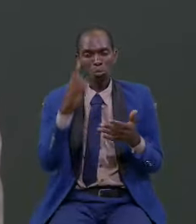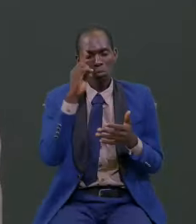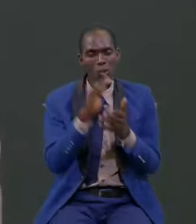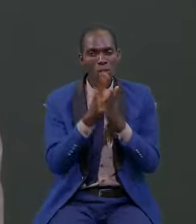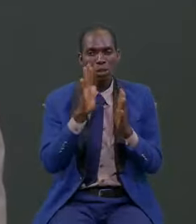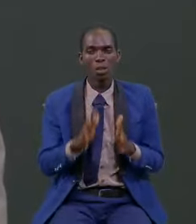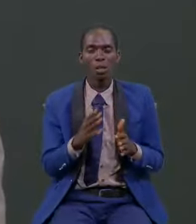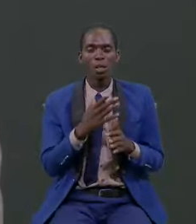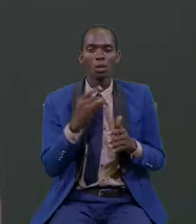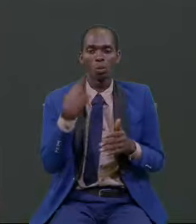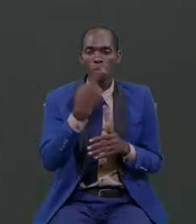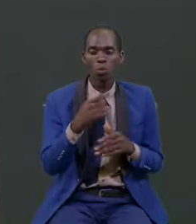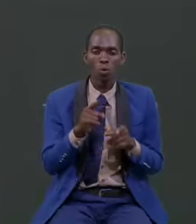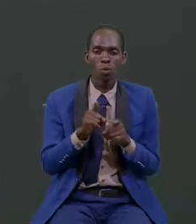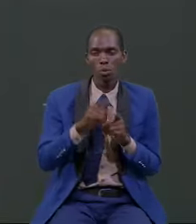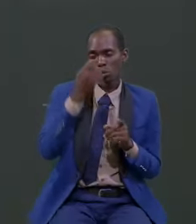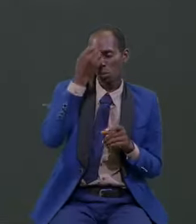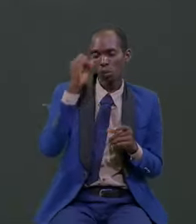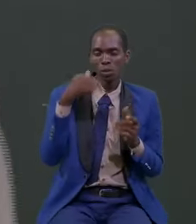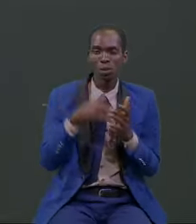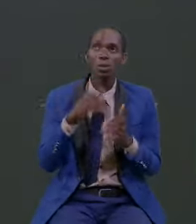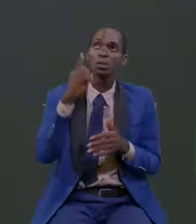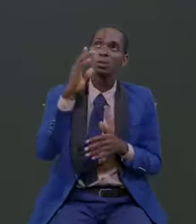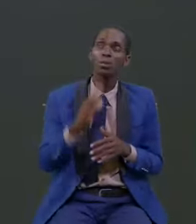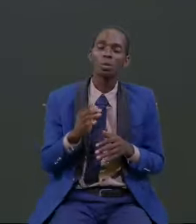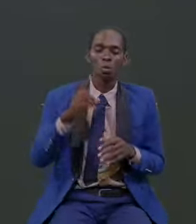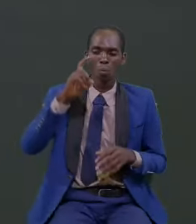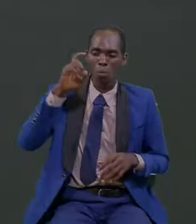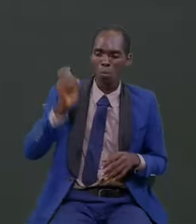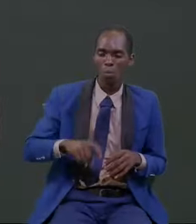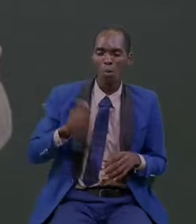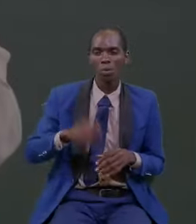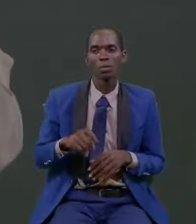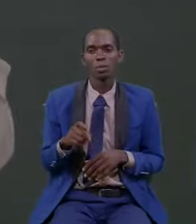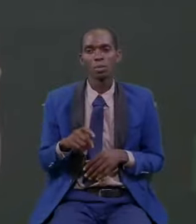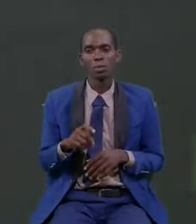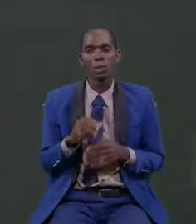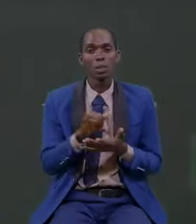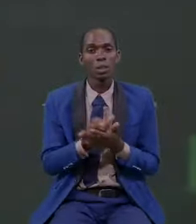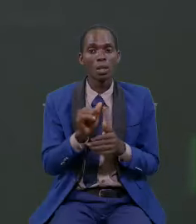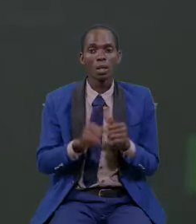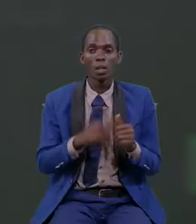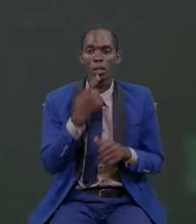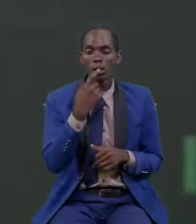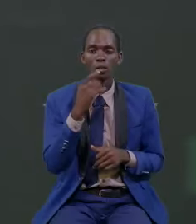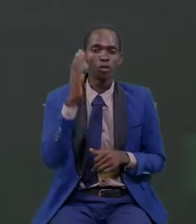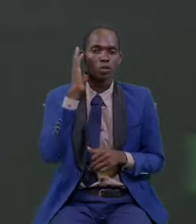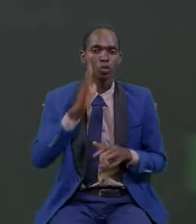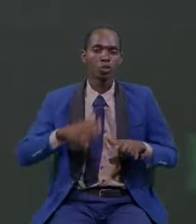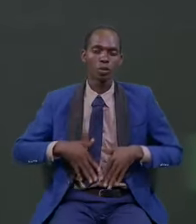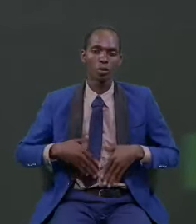God, involuntarily, compulsorily, that every tongue should confess